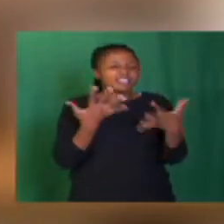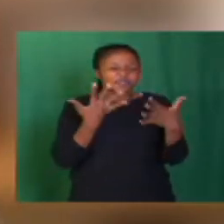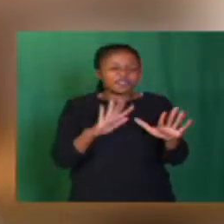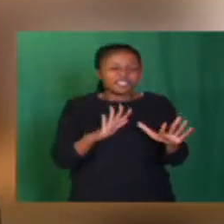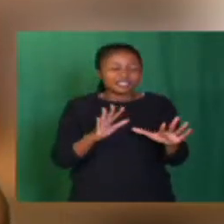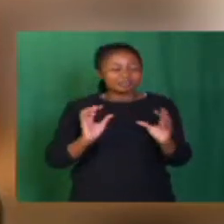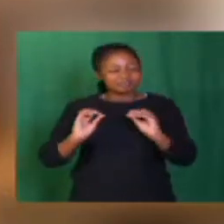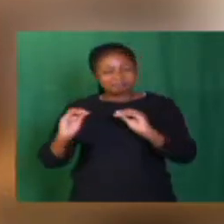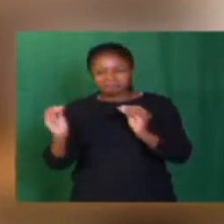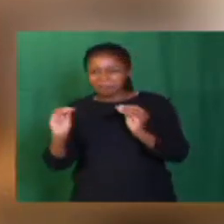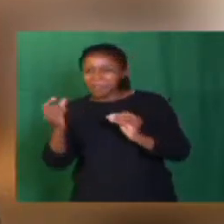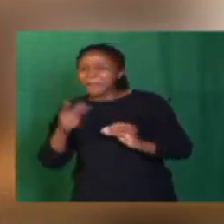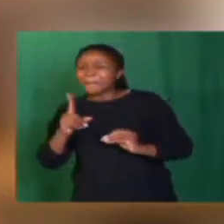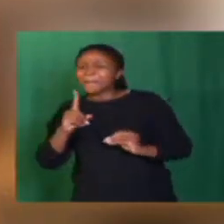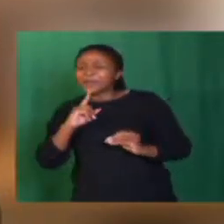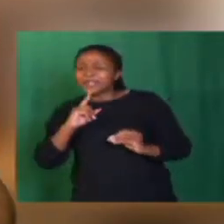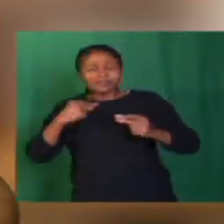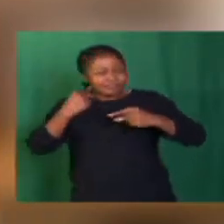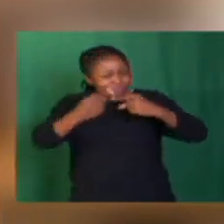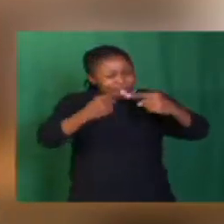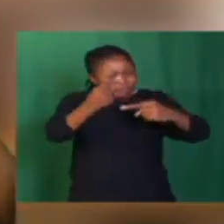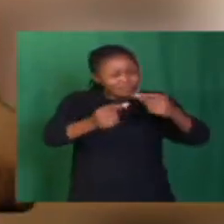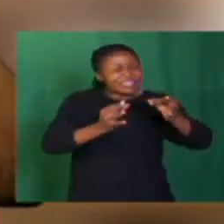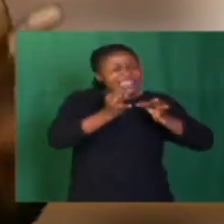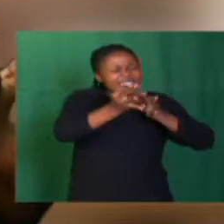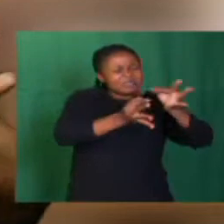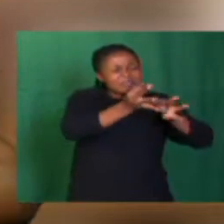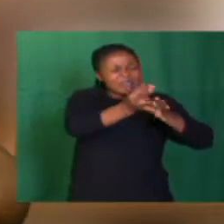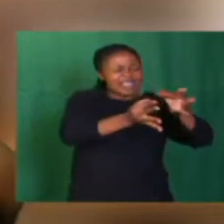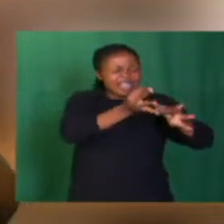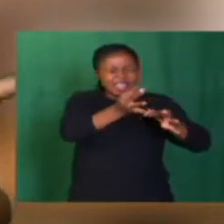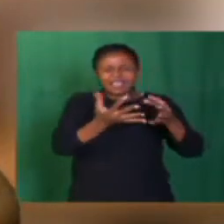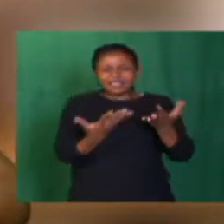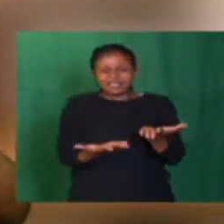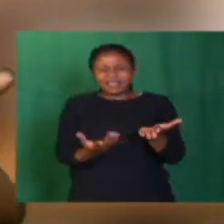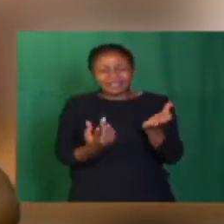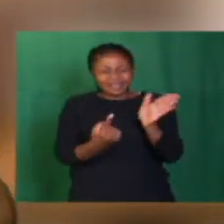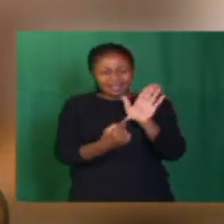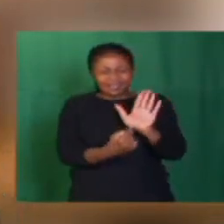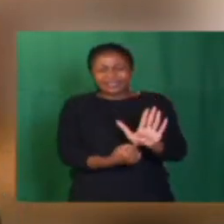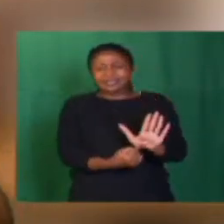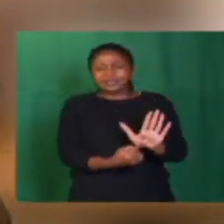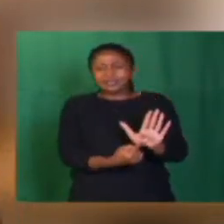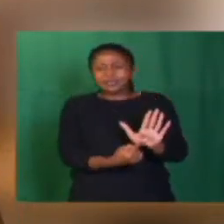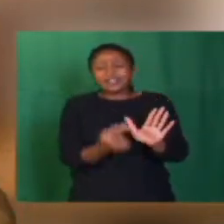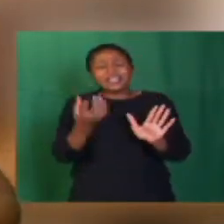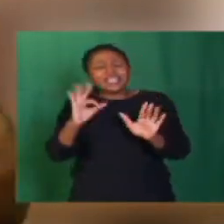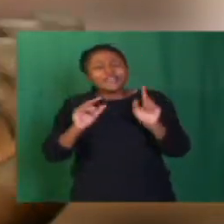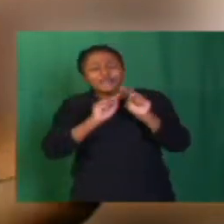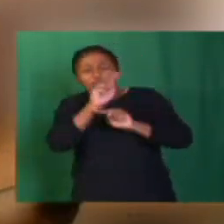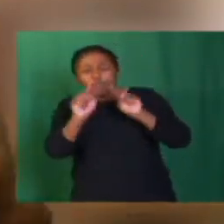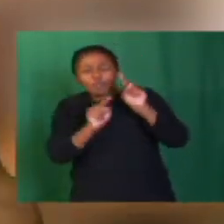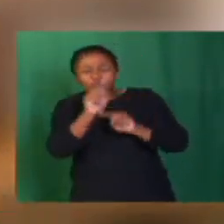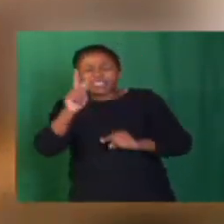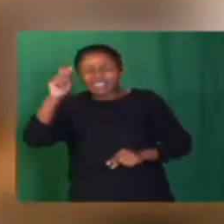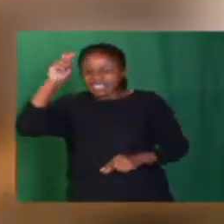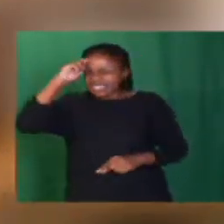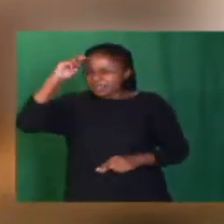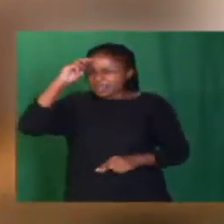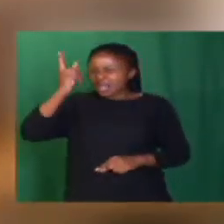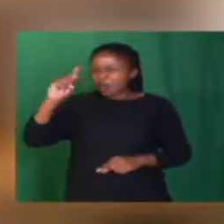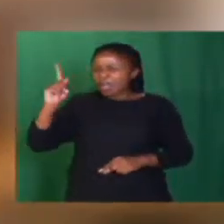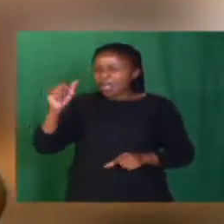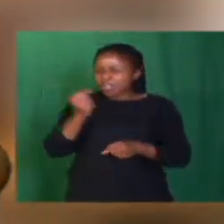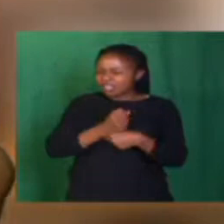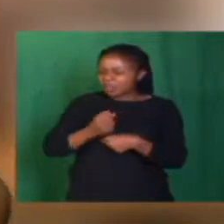ideas. For instance, one will say, so what do you think about the state of lockdown? You cannot just say, it is bad. And then you